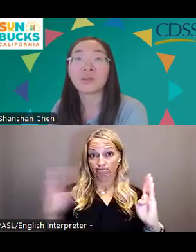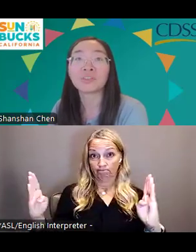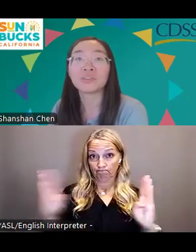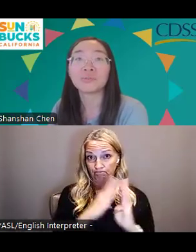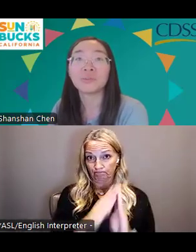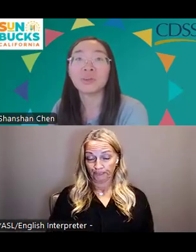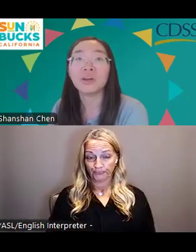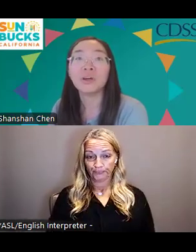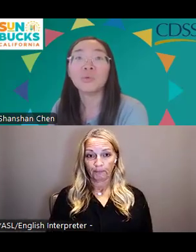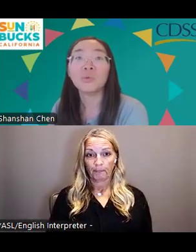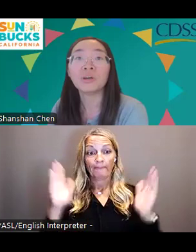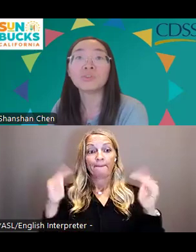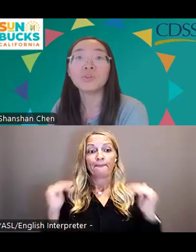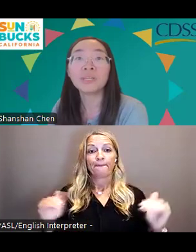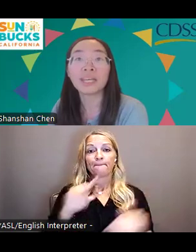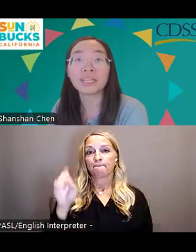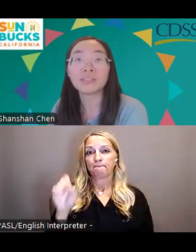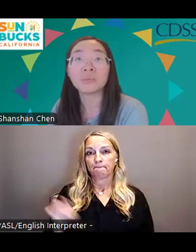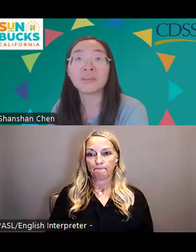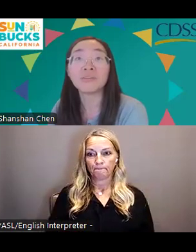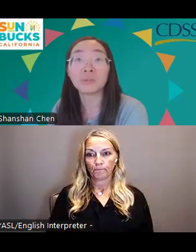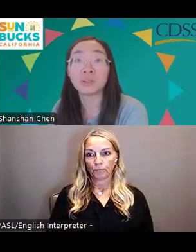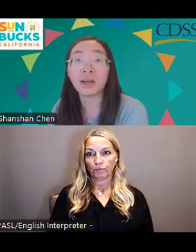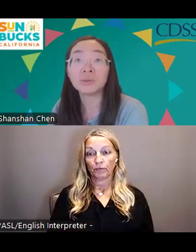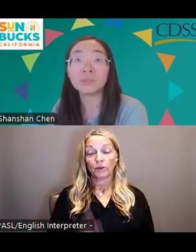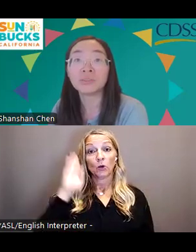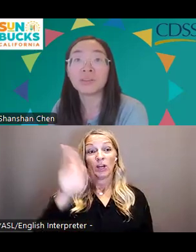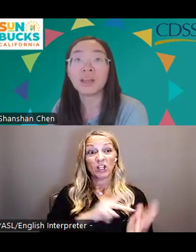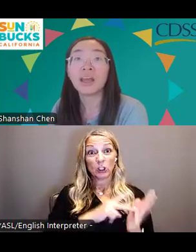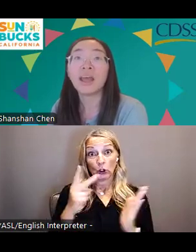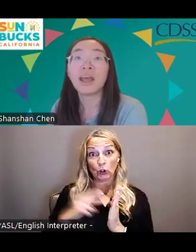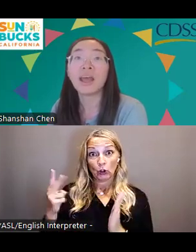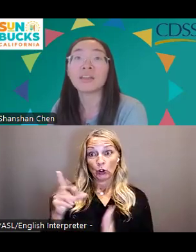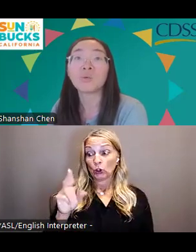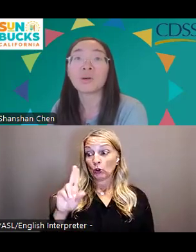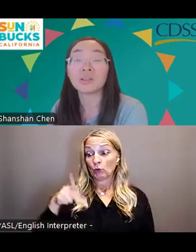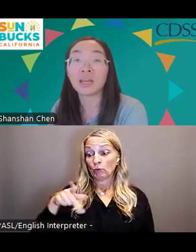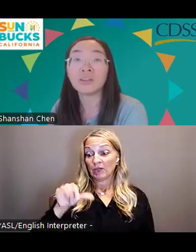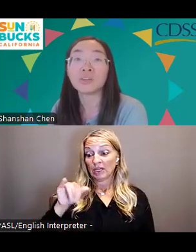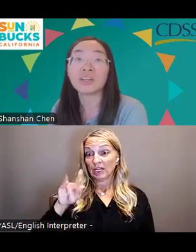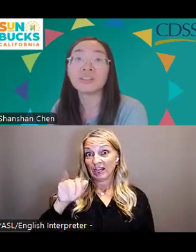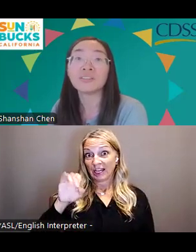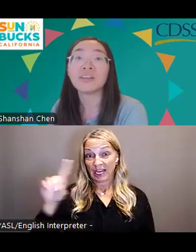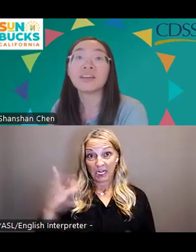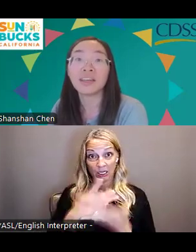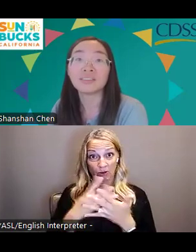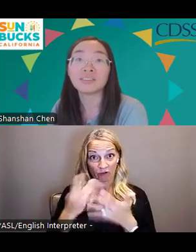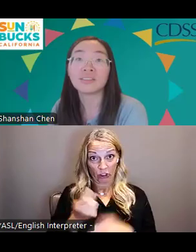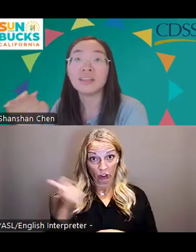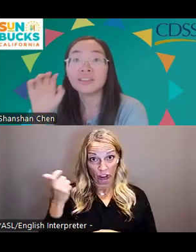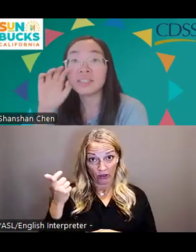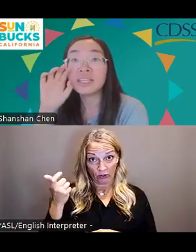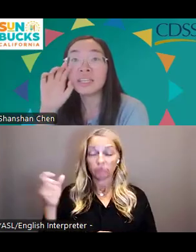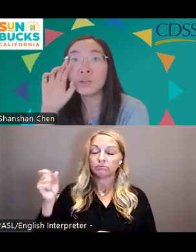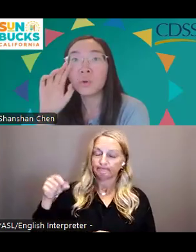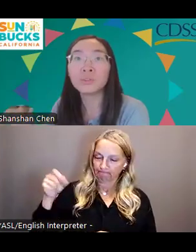The next question, will duplicated be filtered out? And the answer is